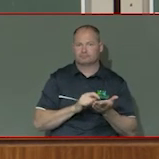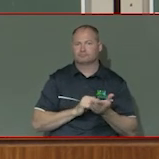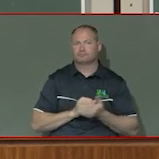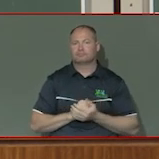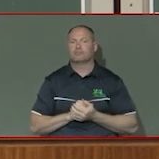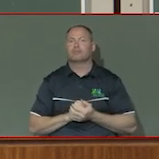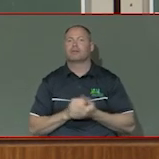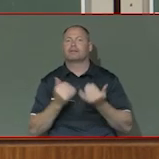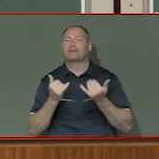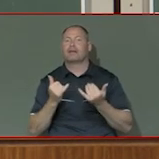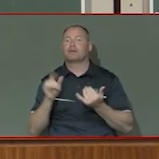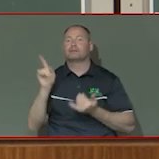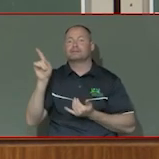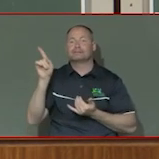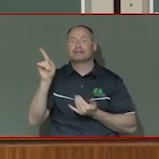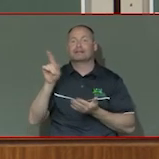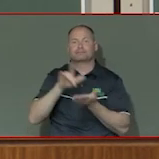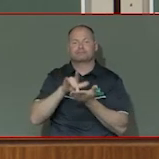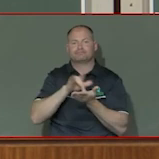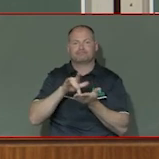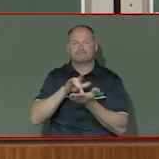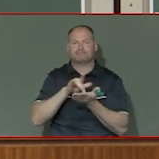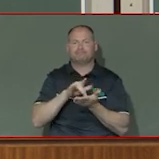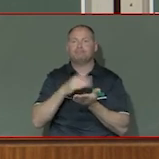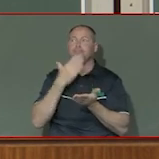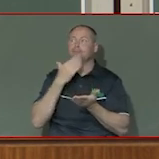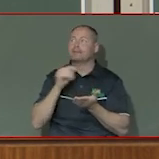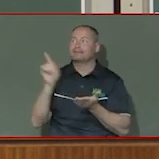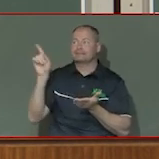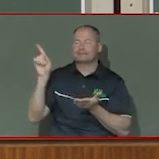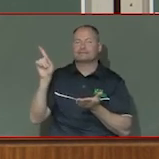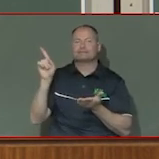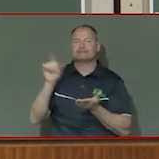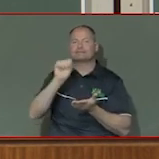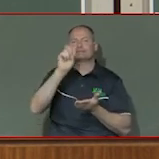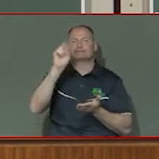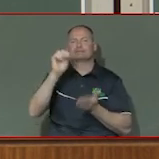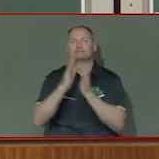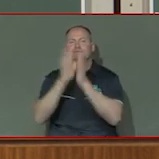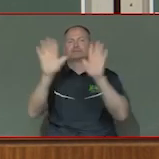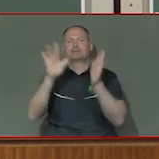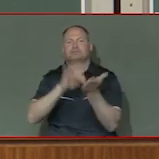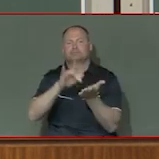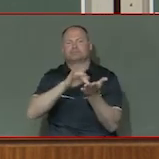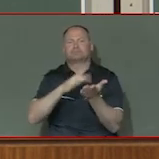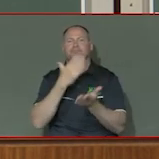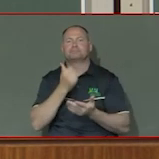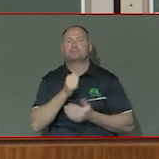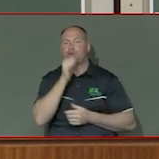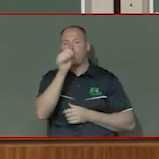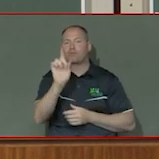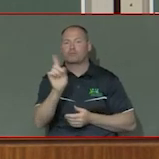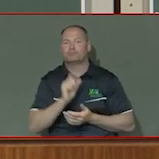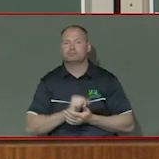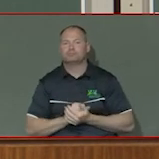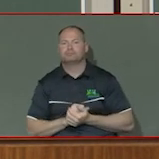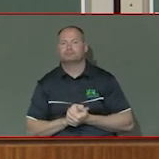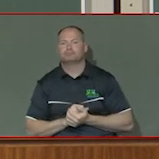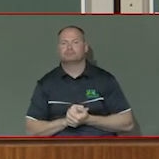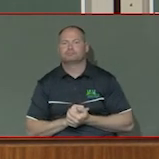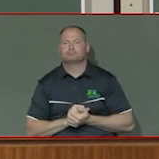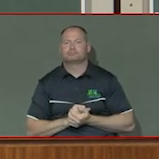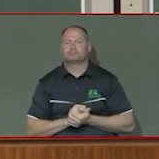to key in the sine of 10, quickly, sine 10. What's the answer?